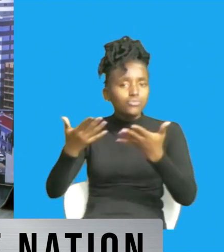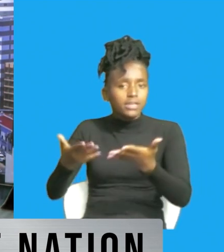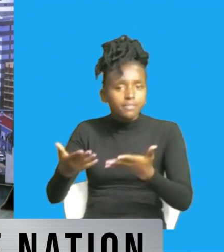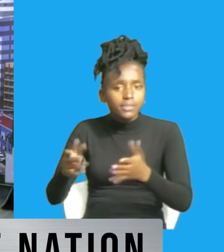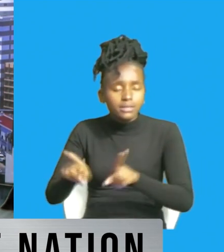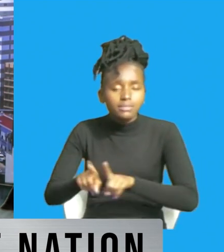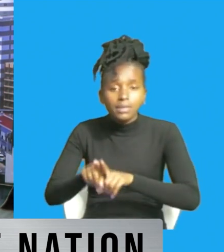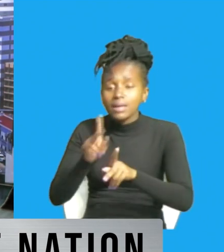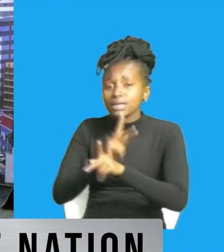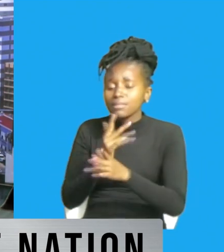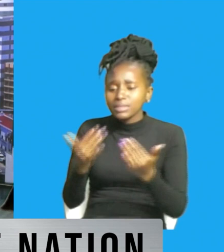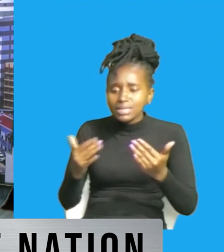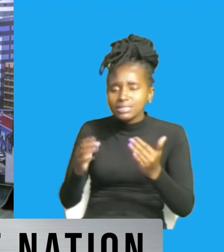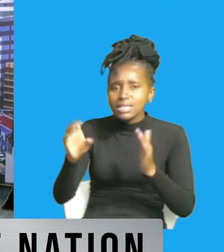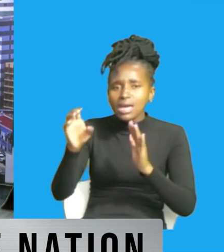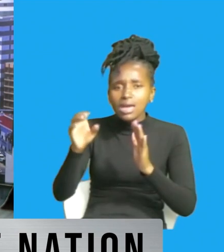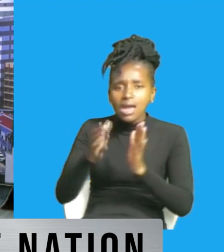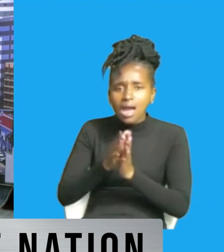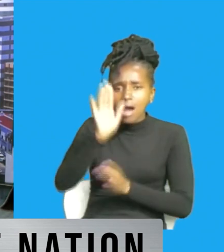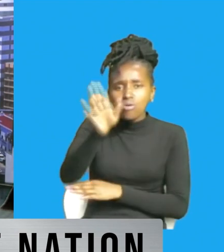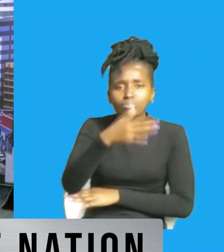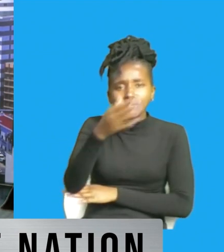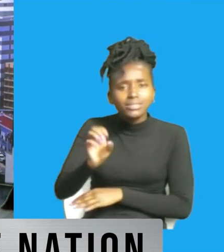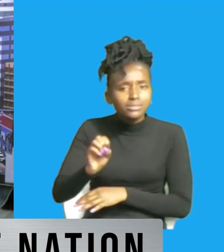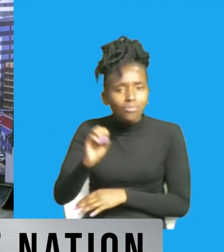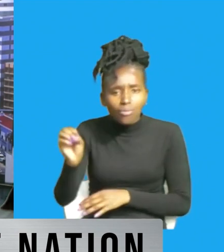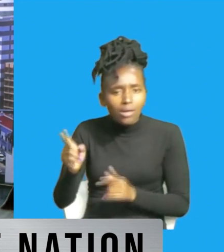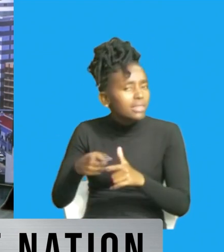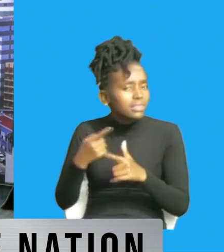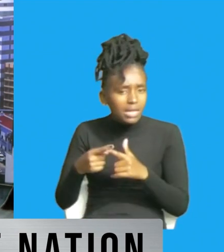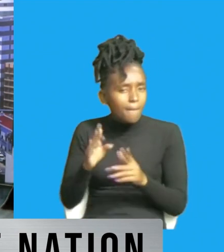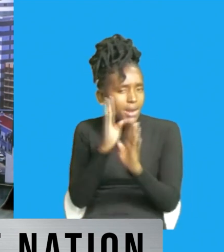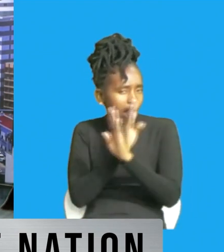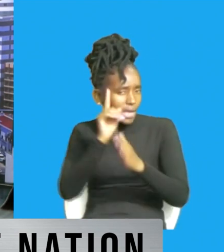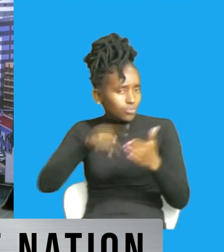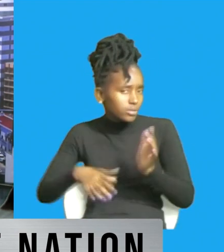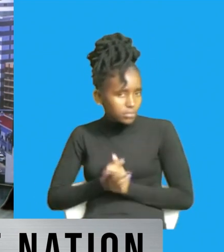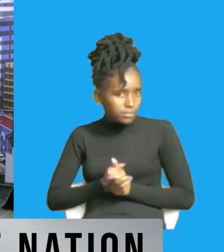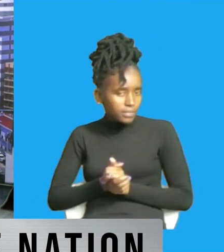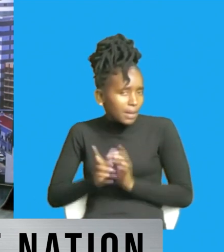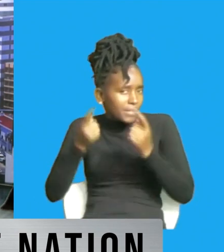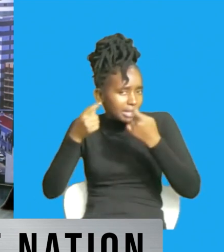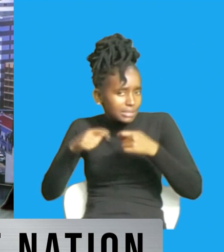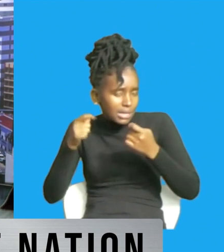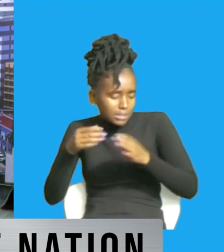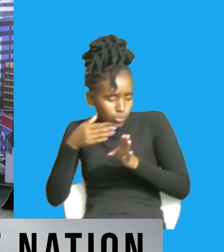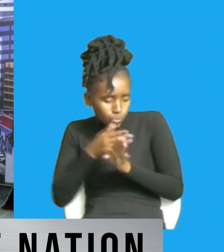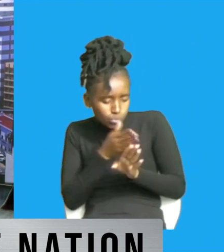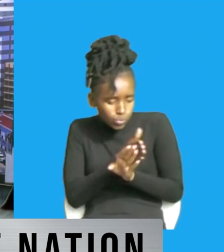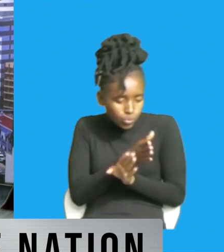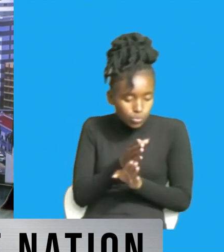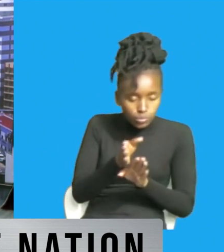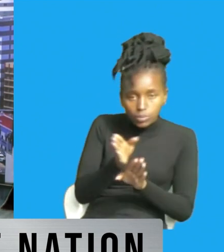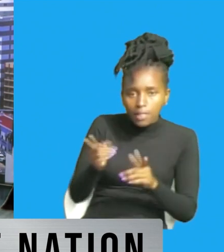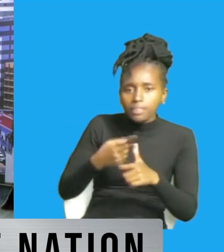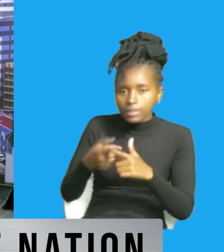do you want to hide it from there? Why is it that lazima utumie njia ingine ndio ufanye hii mambo? These are